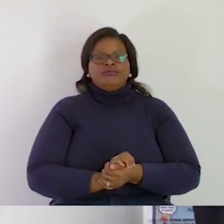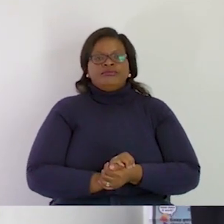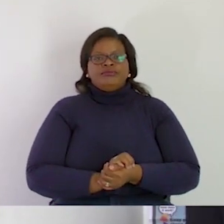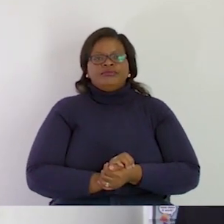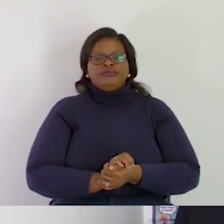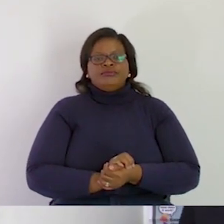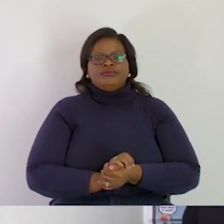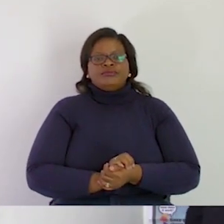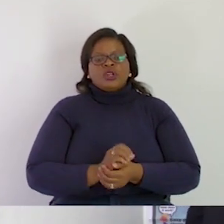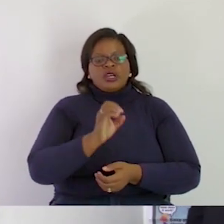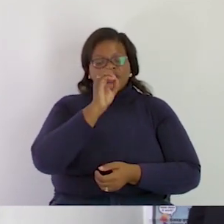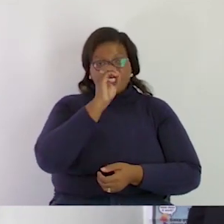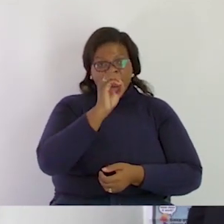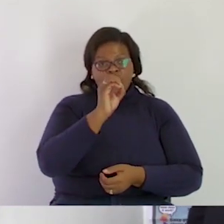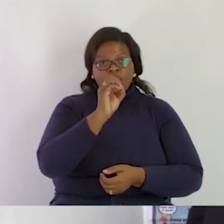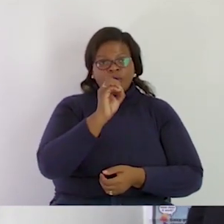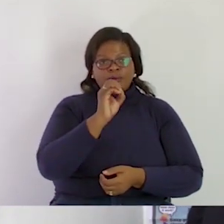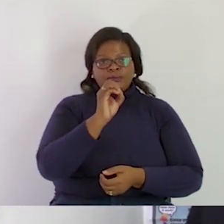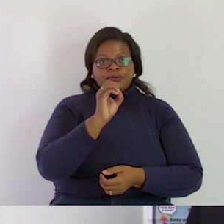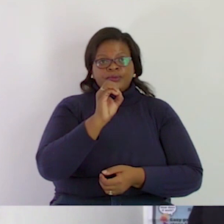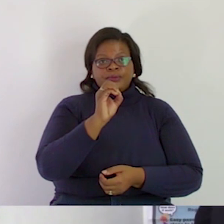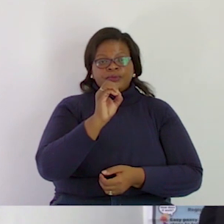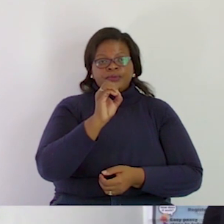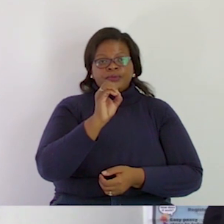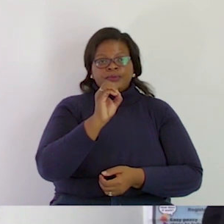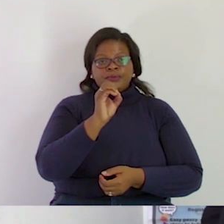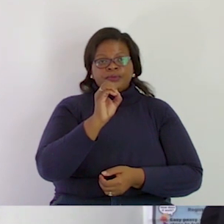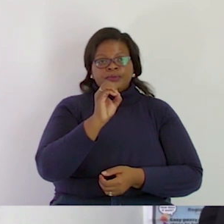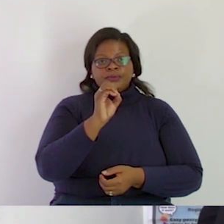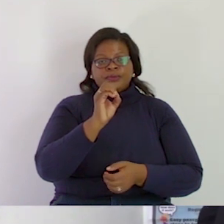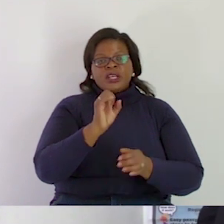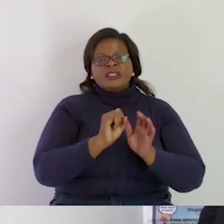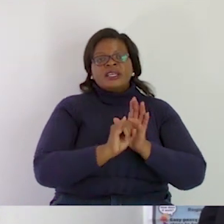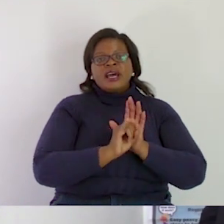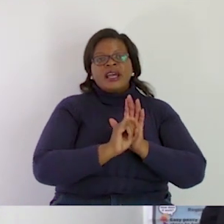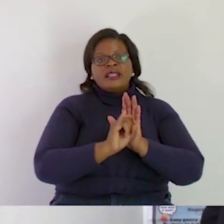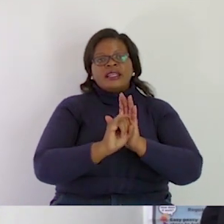We said 0 is an identity